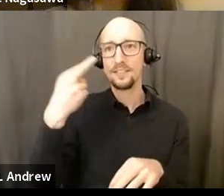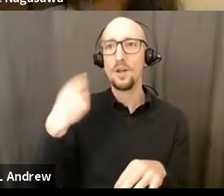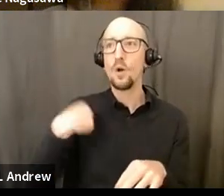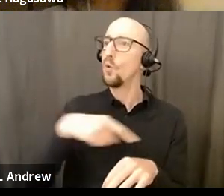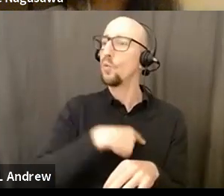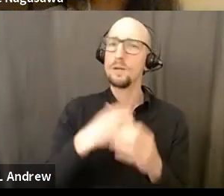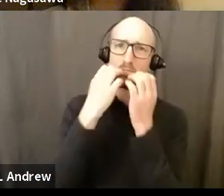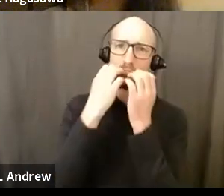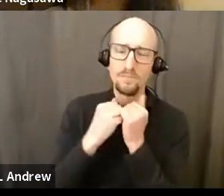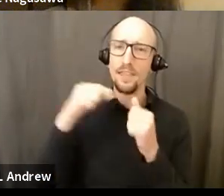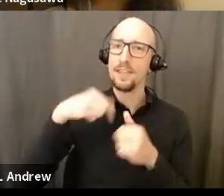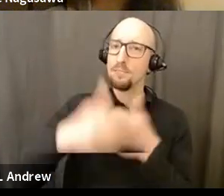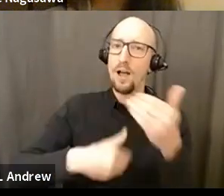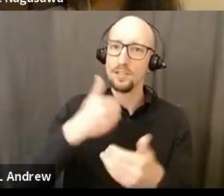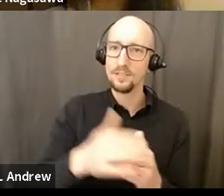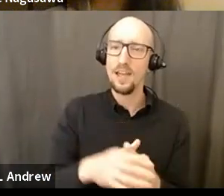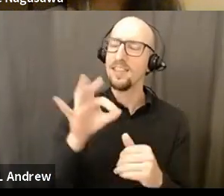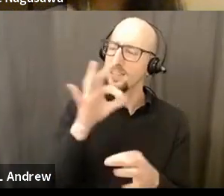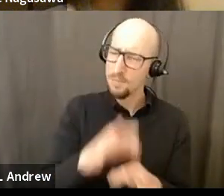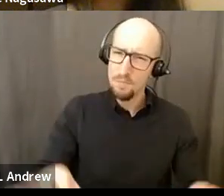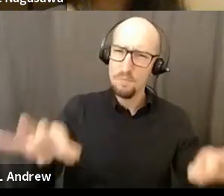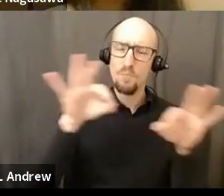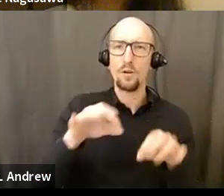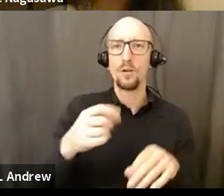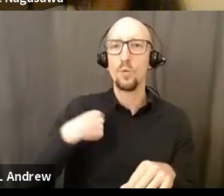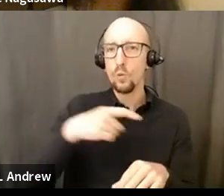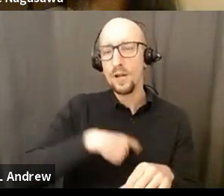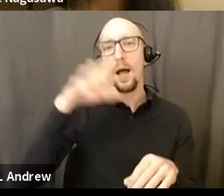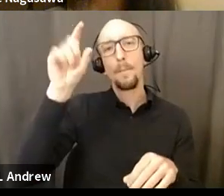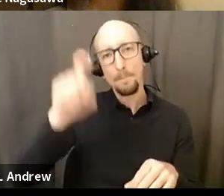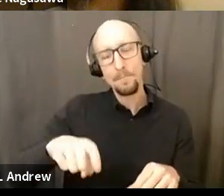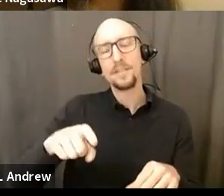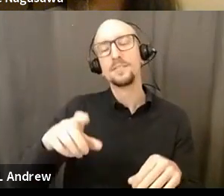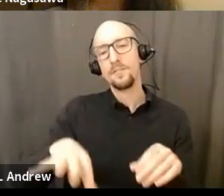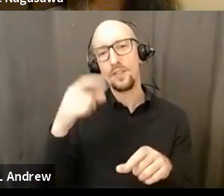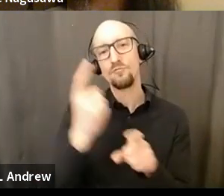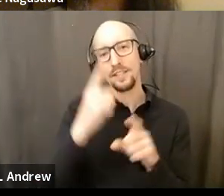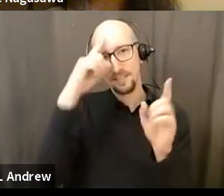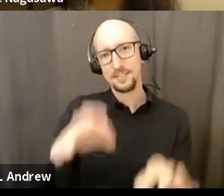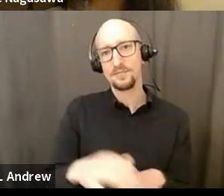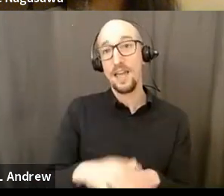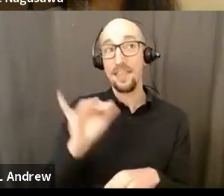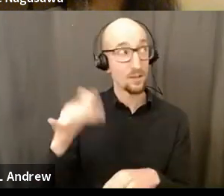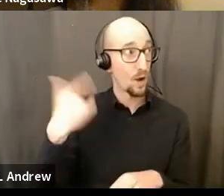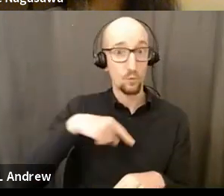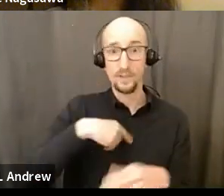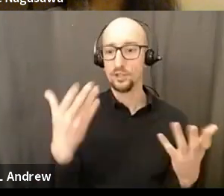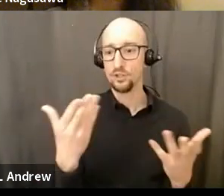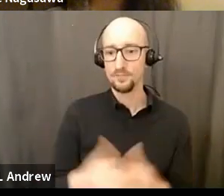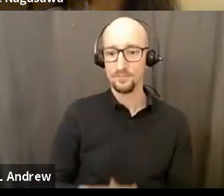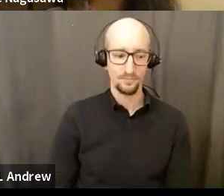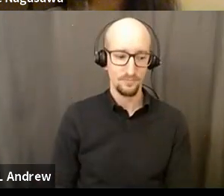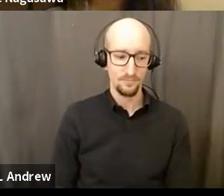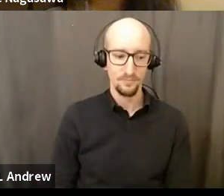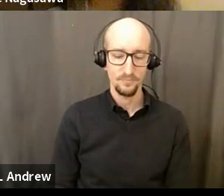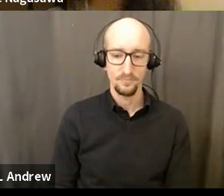Jima, and we got to win it. Yep, I agree. So can we I gotta just win it? That's why we're here. Can I just jump in So really? one second. Time.